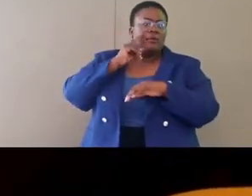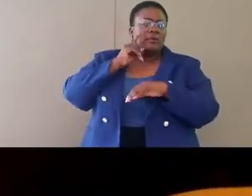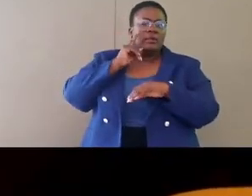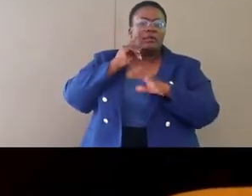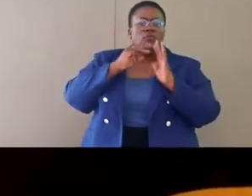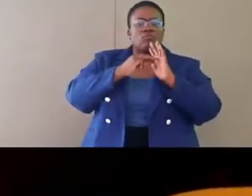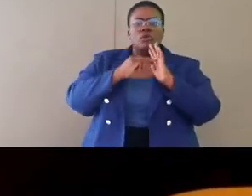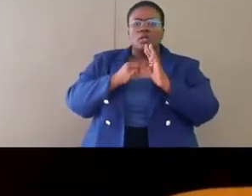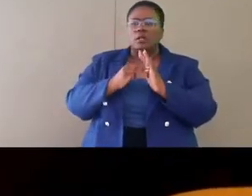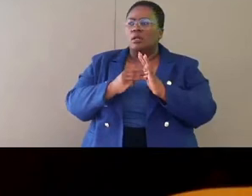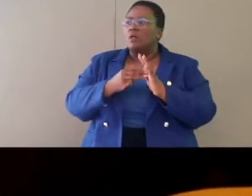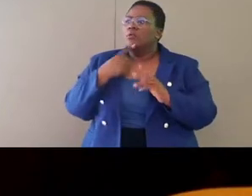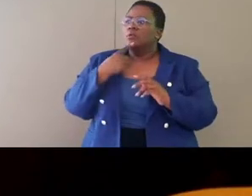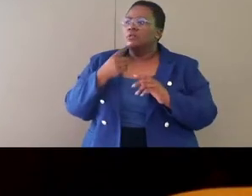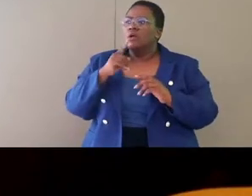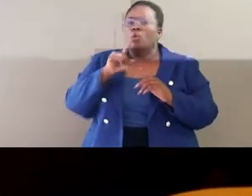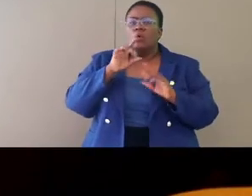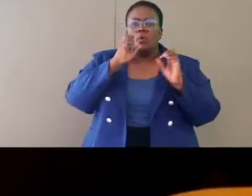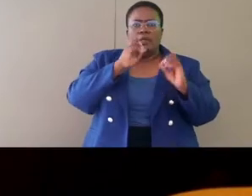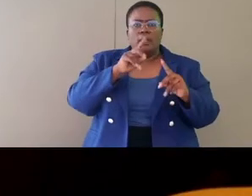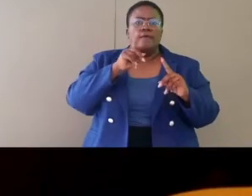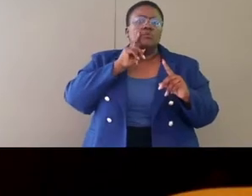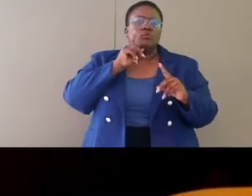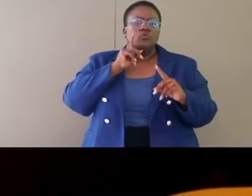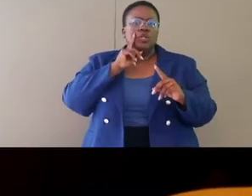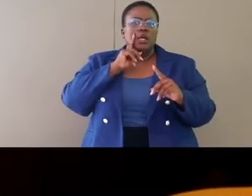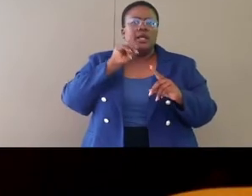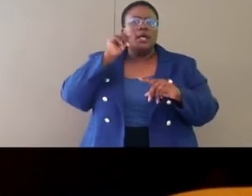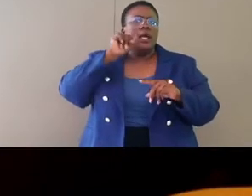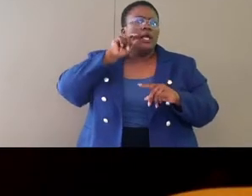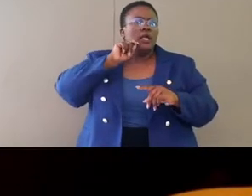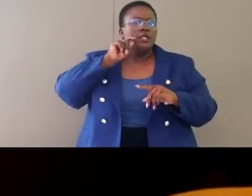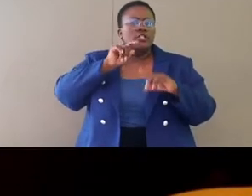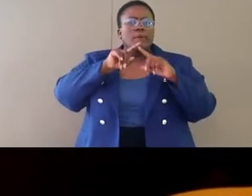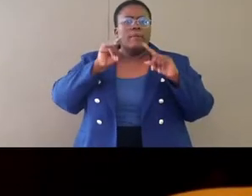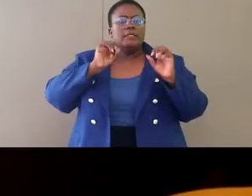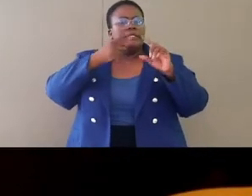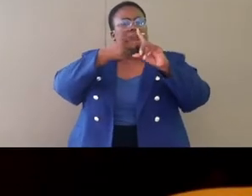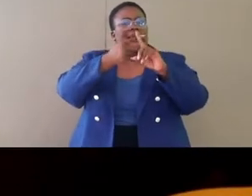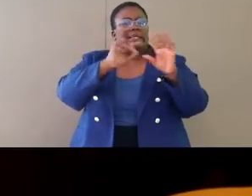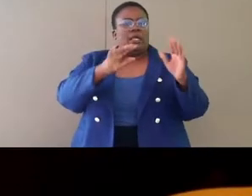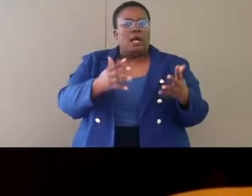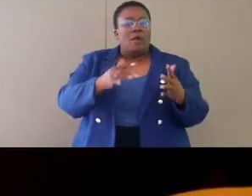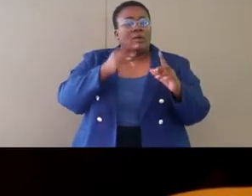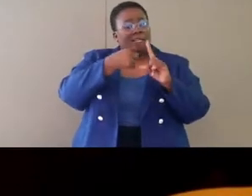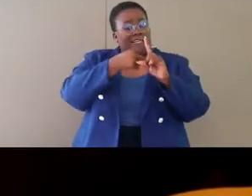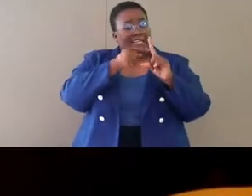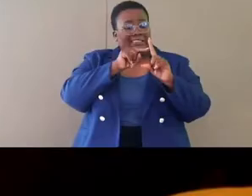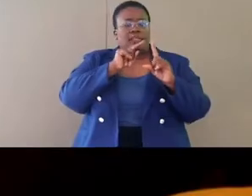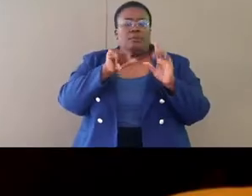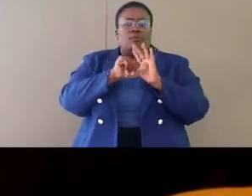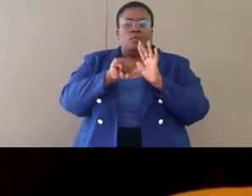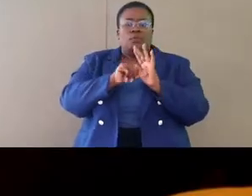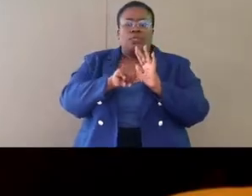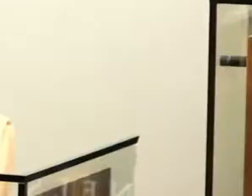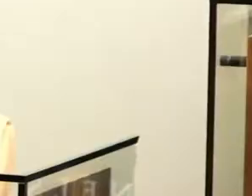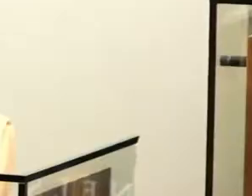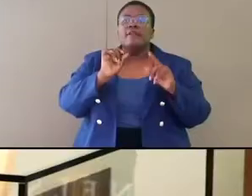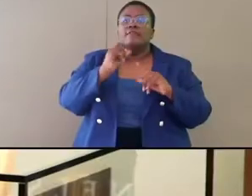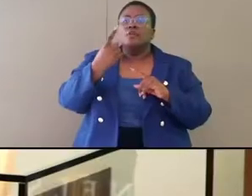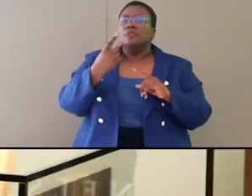go, oh, and you could phrase in by age. We're thinking, how else could you target it? And targeting is a really important question. So, firstly, what is the